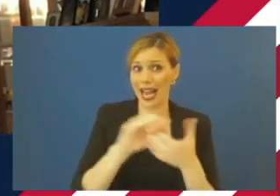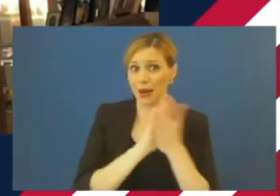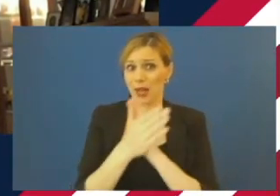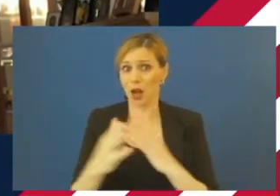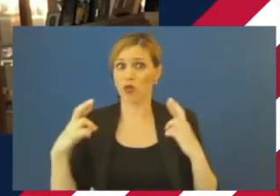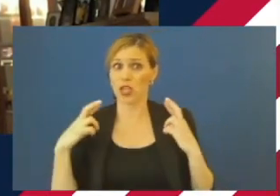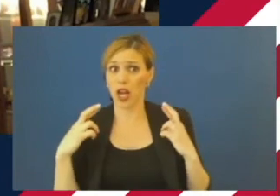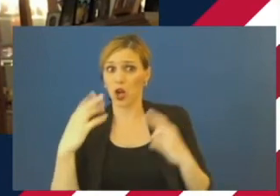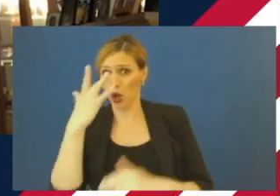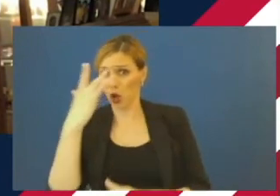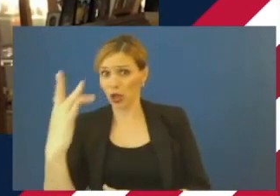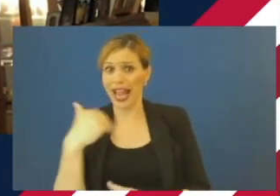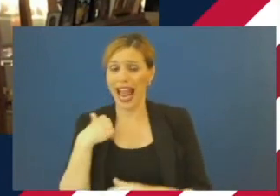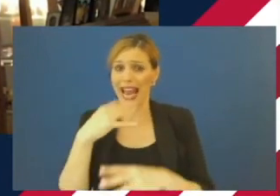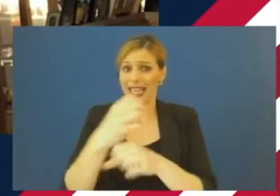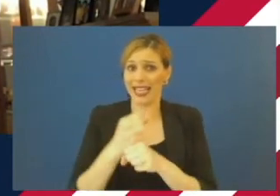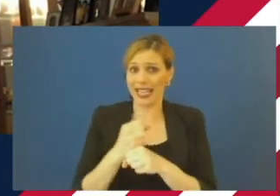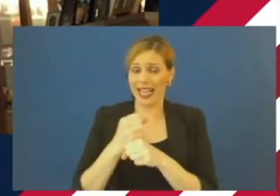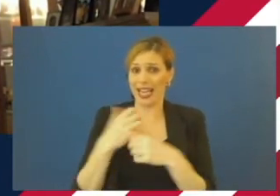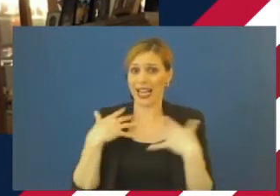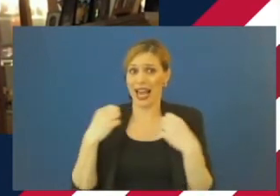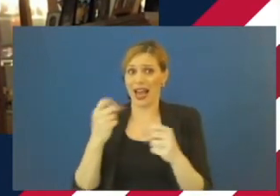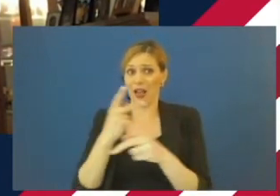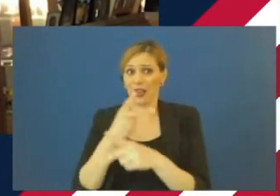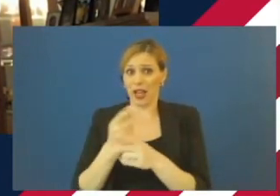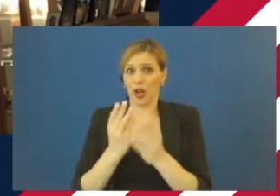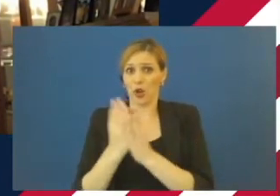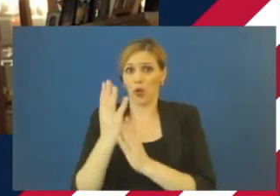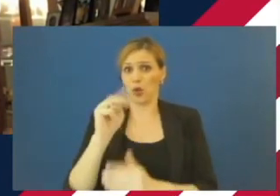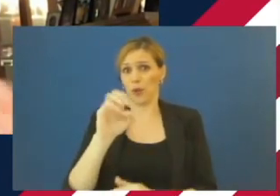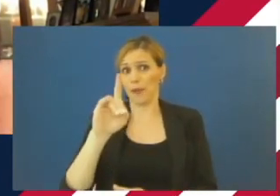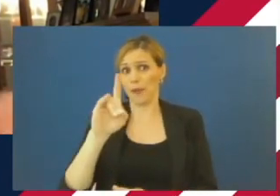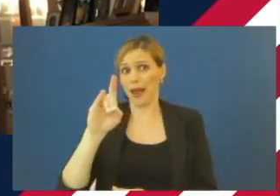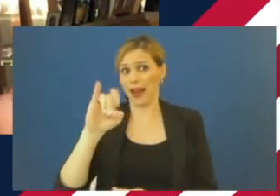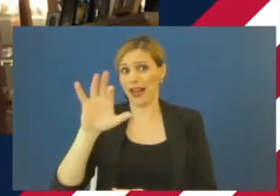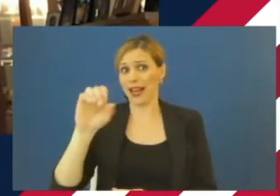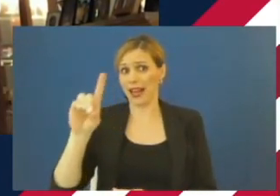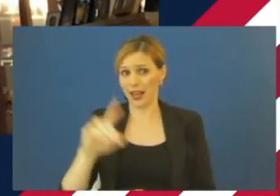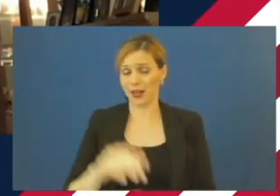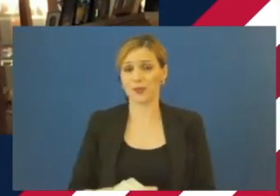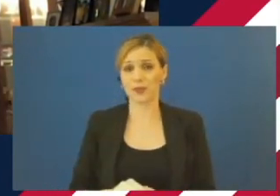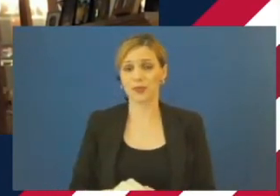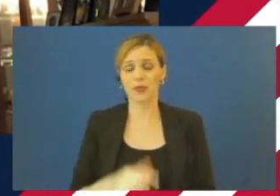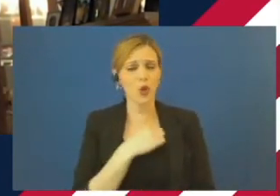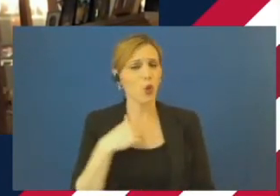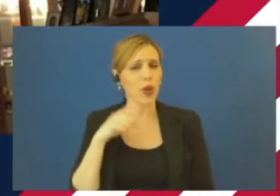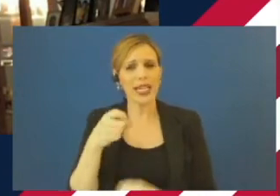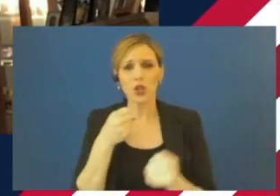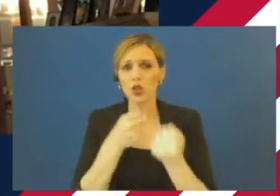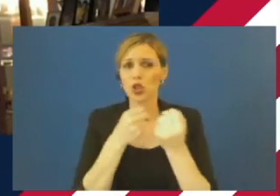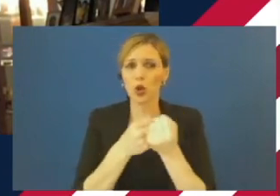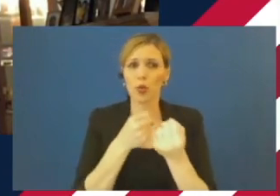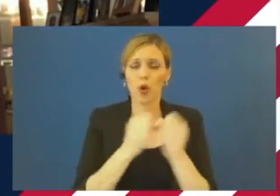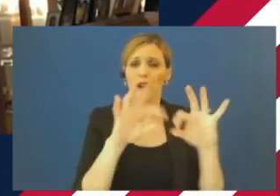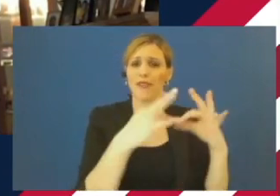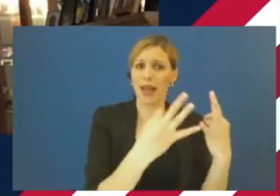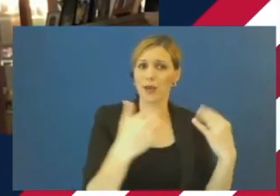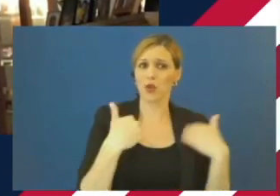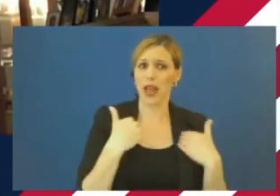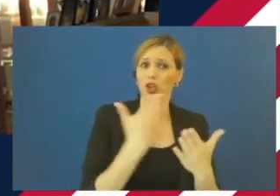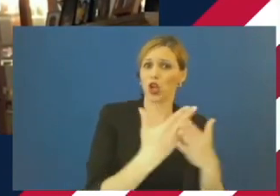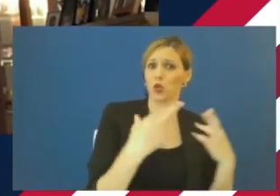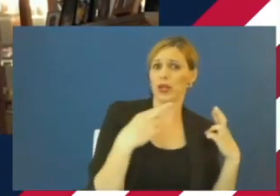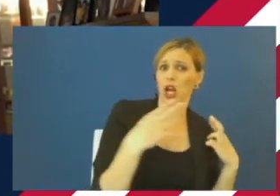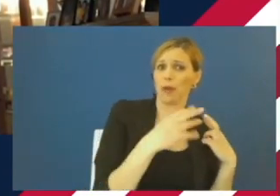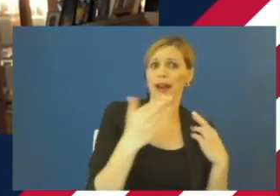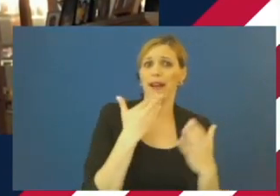Medicare. These policies do not only help provide for a secure livelihood and a secure retirement, they provide for a